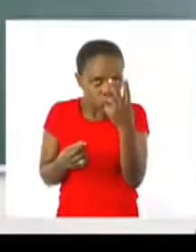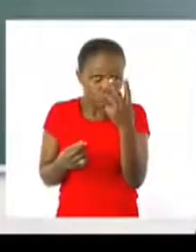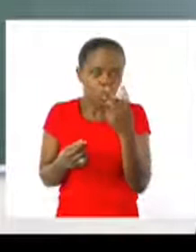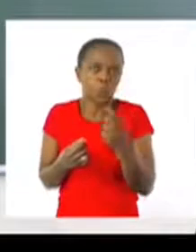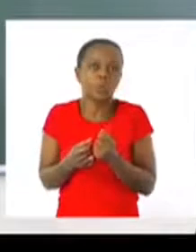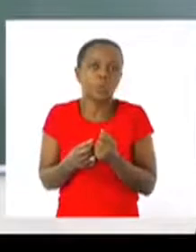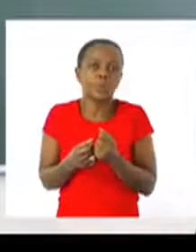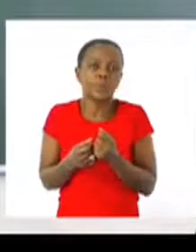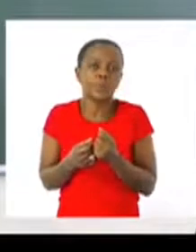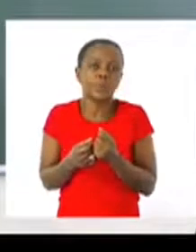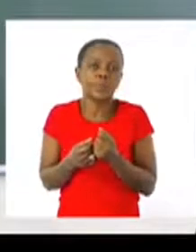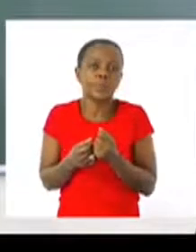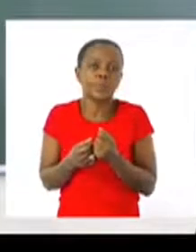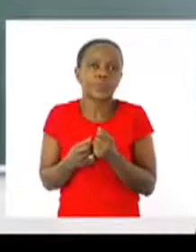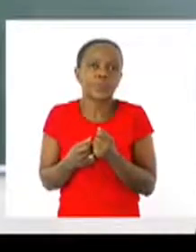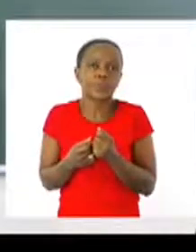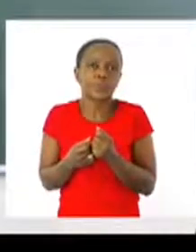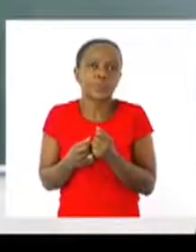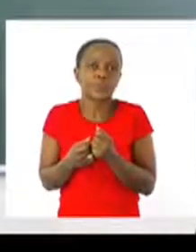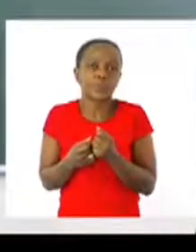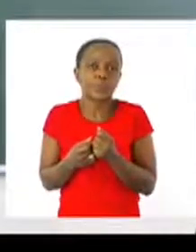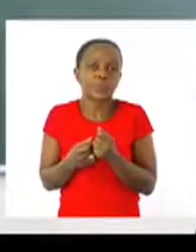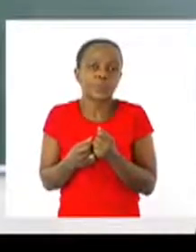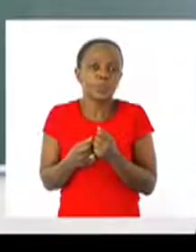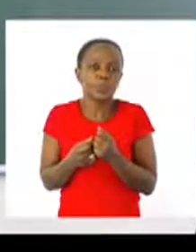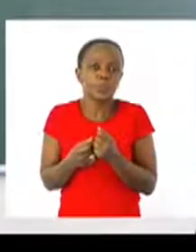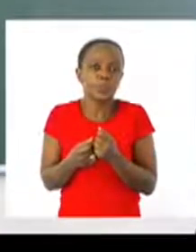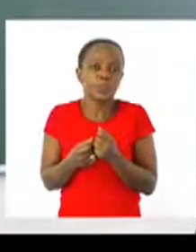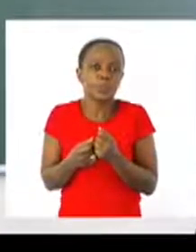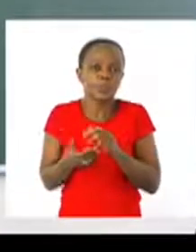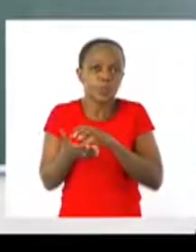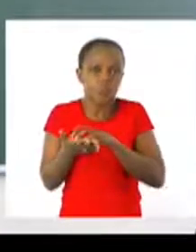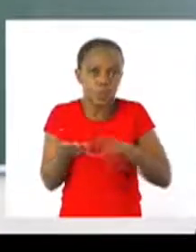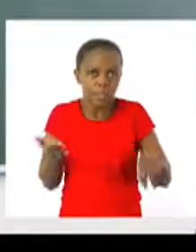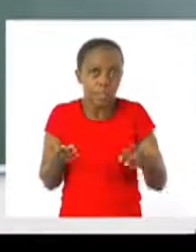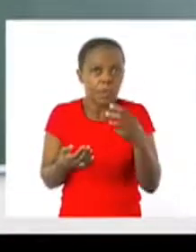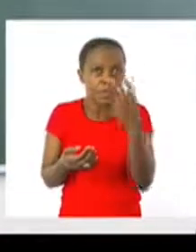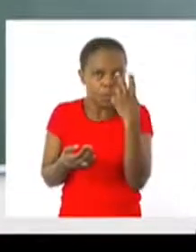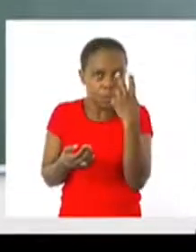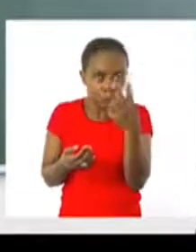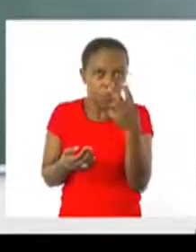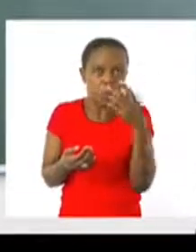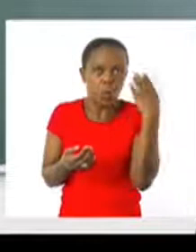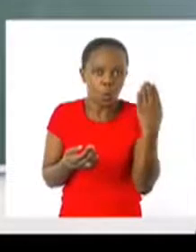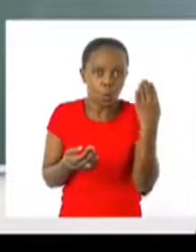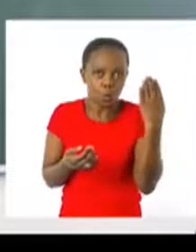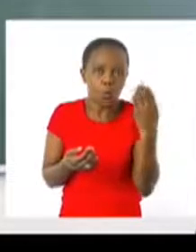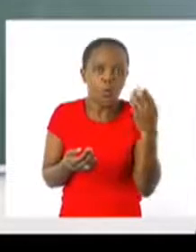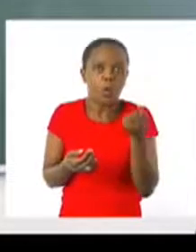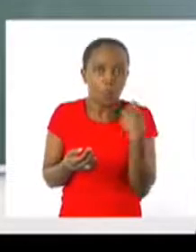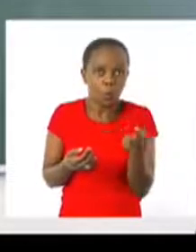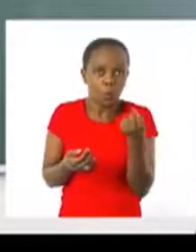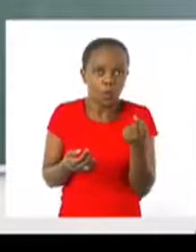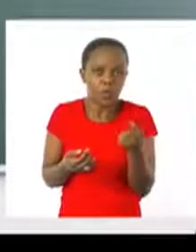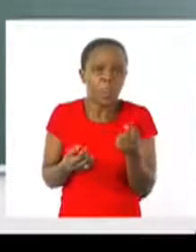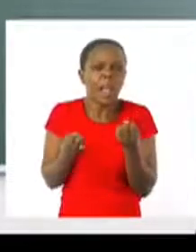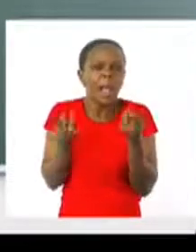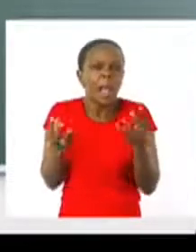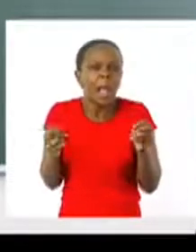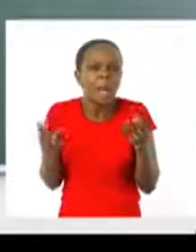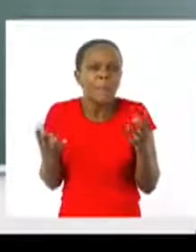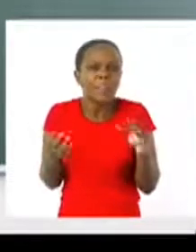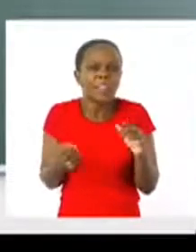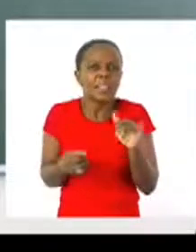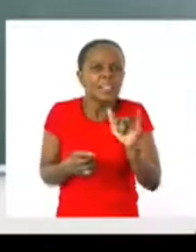I'm going to say subtract 2. And then, well, how many am I left with? Let's count